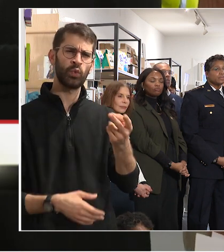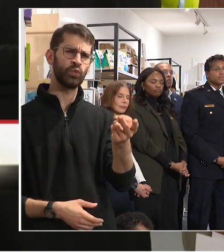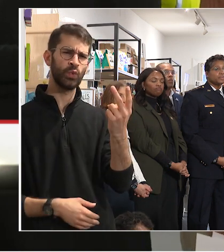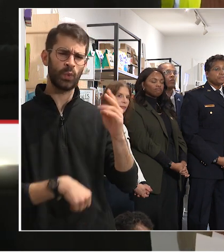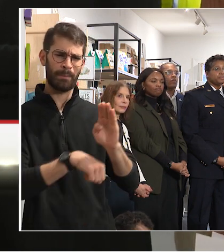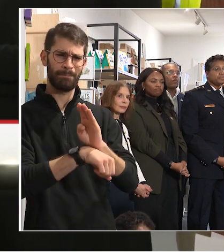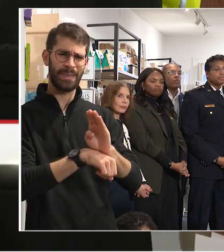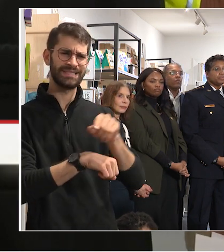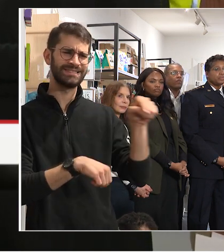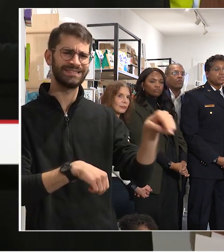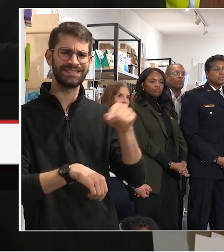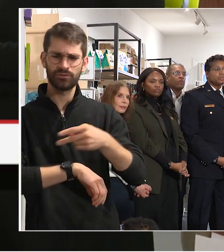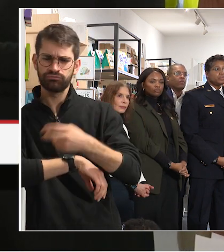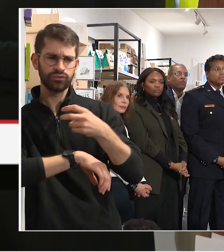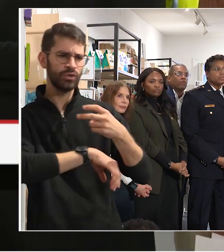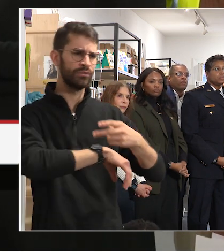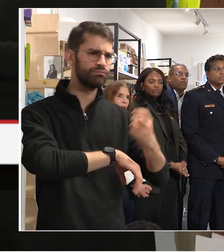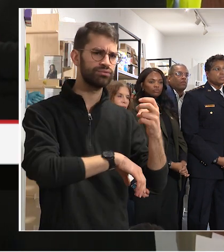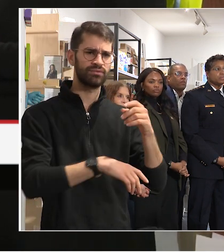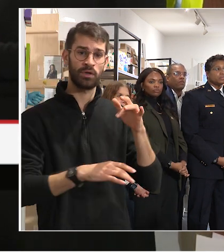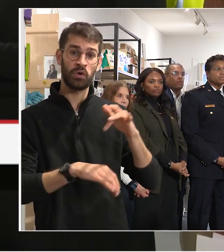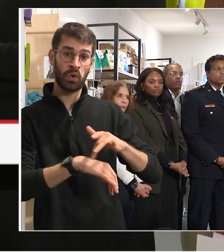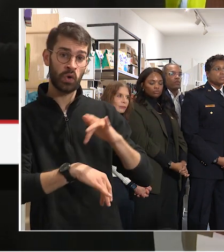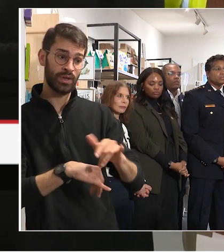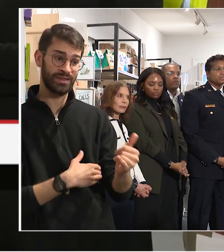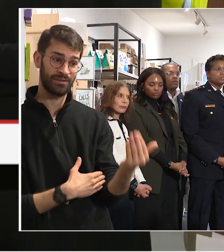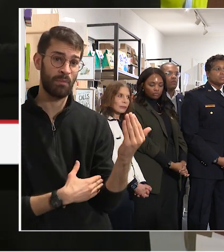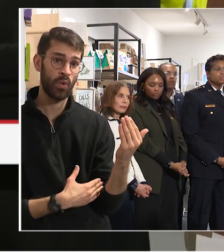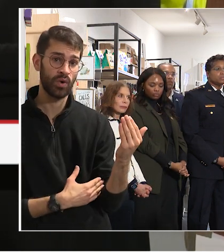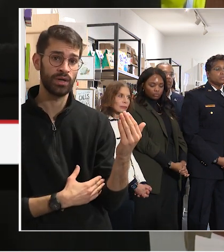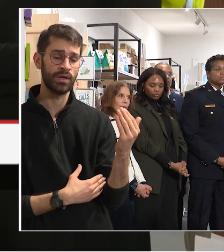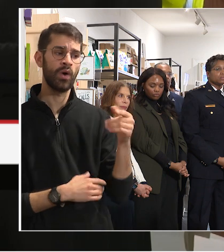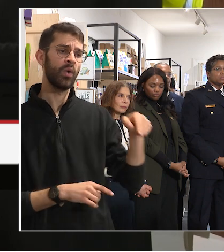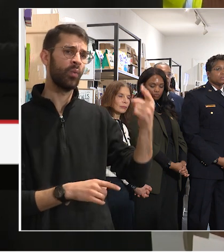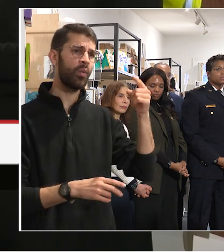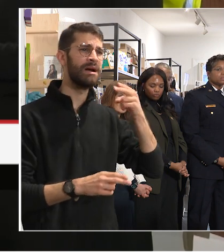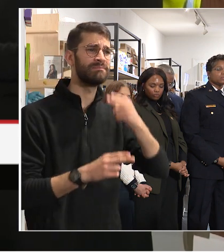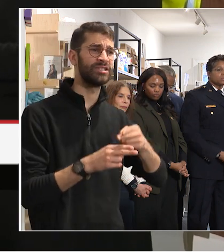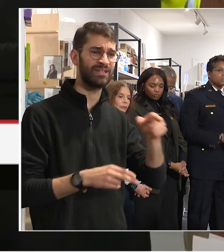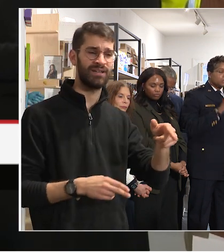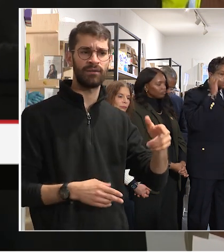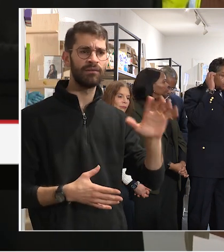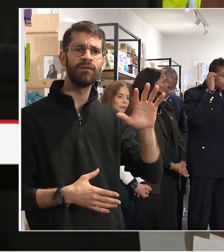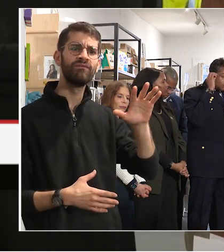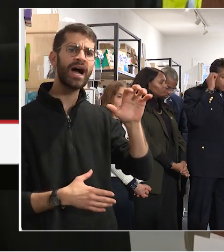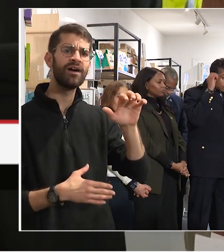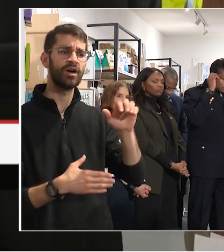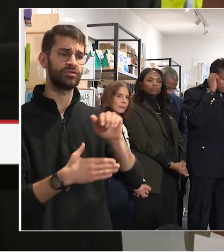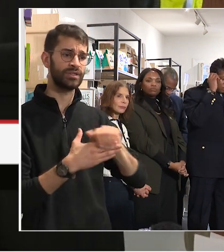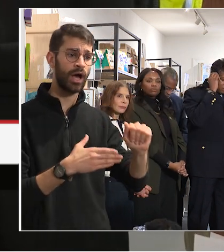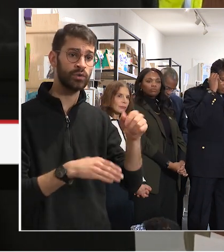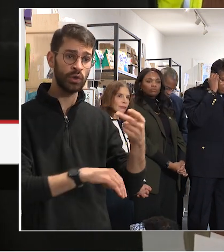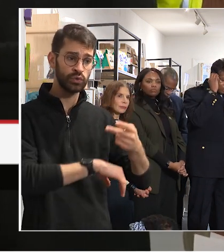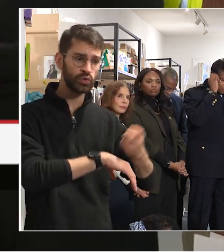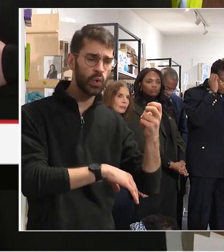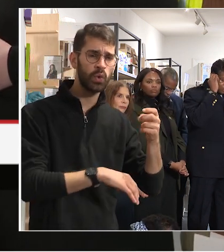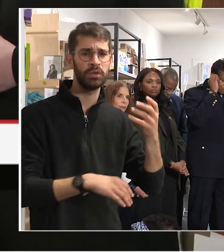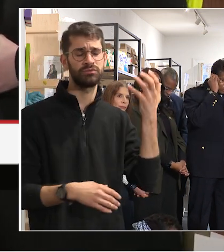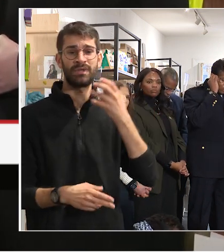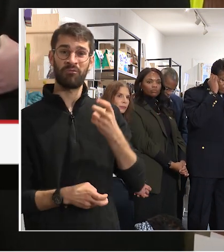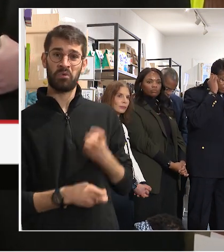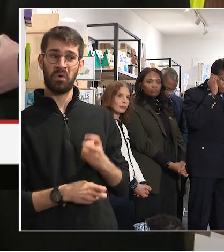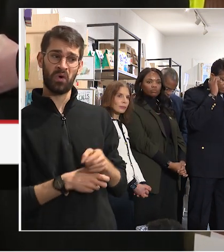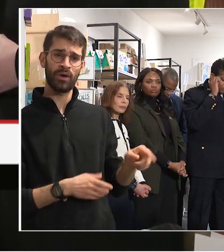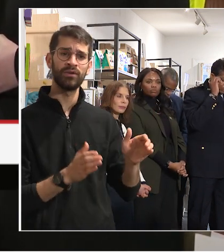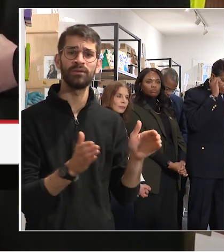this morning. One of them saying that it's very hard to have $500 stolen when you're a small mom and pop business. With the